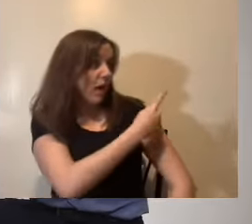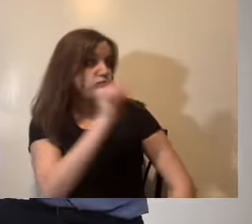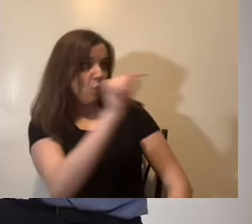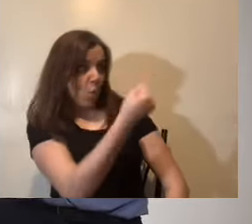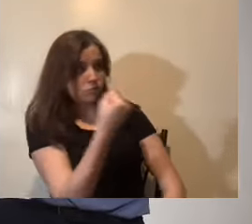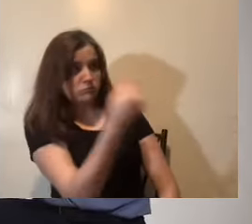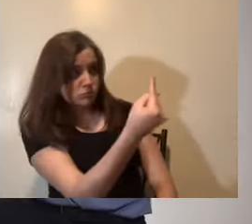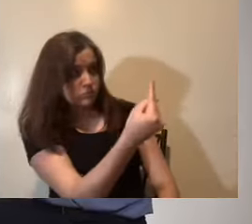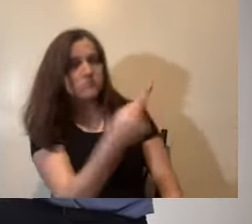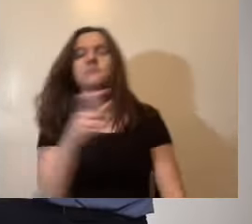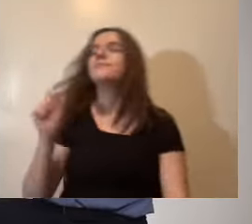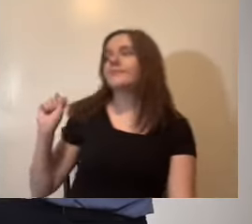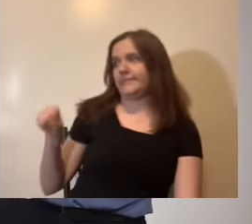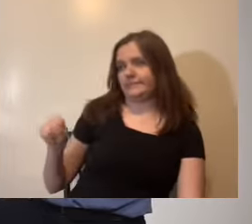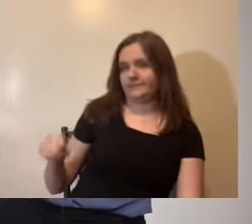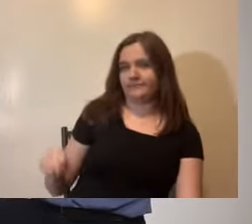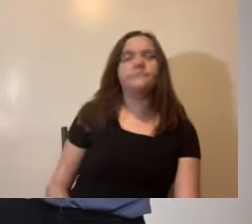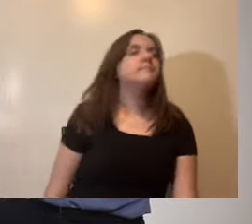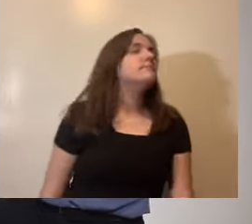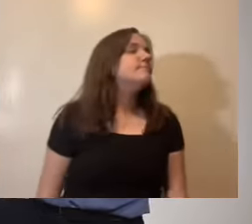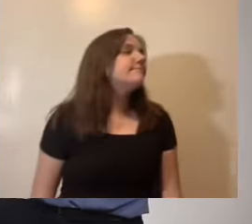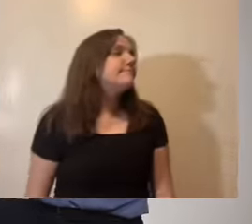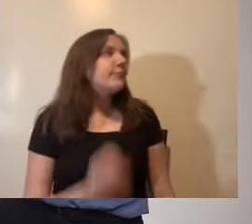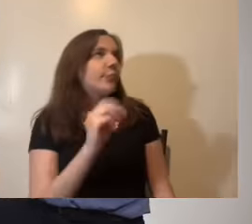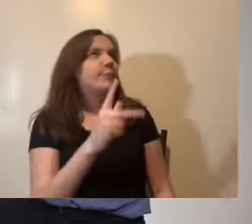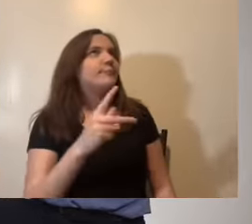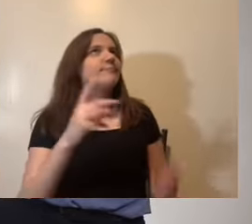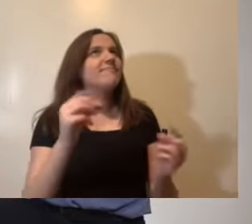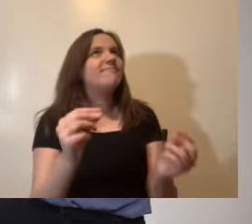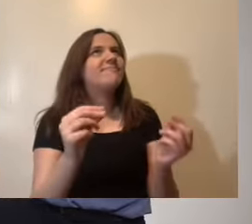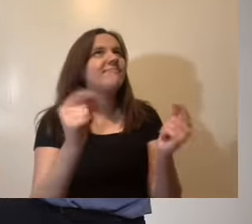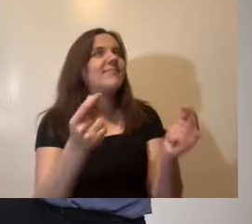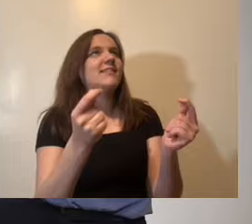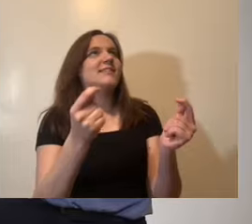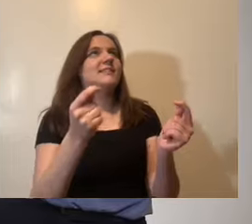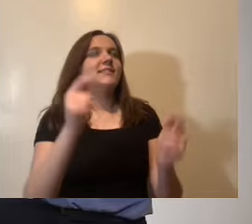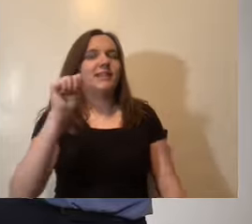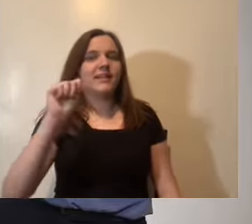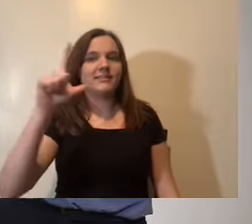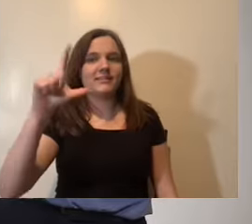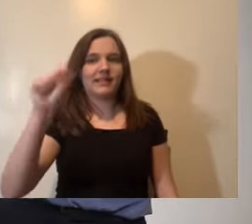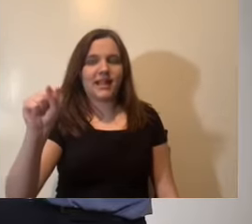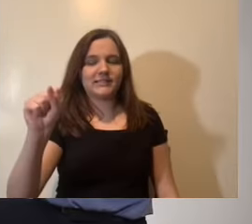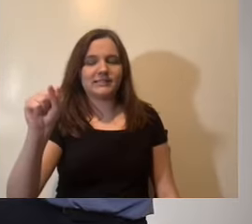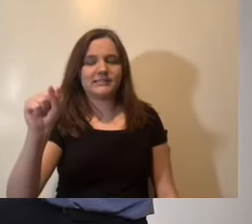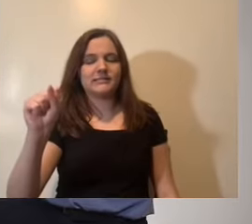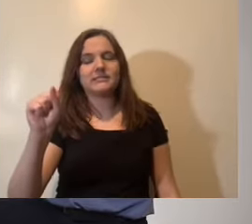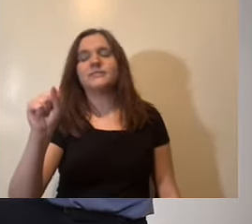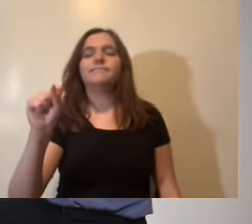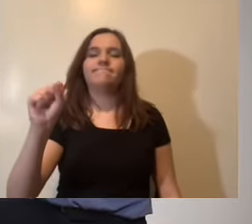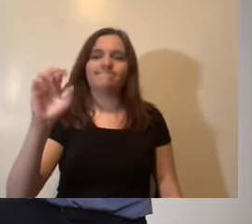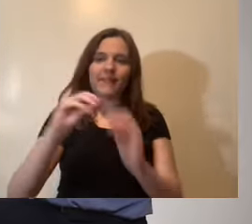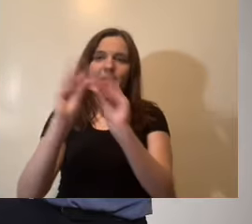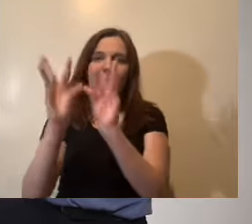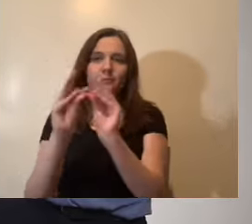only patient. Okay. Right off the bat, I'm gonna request an ALS ambulance. ALS ambulance is en route. All